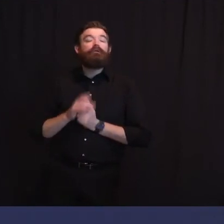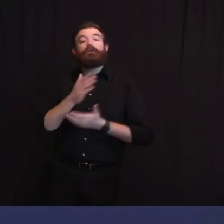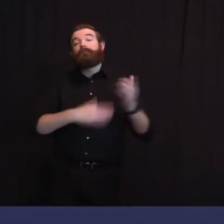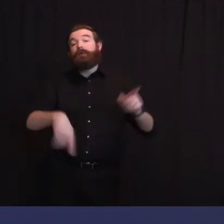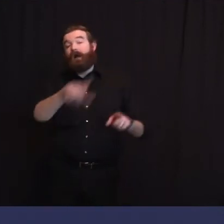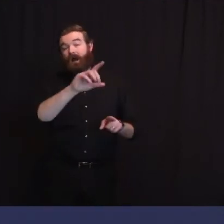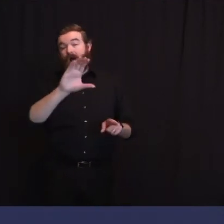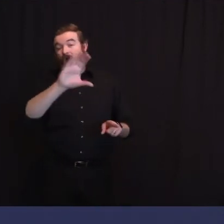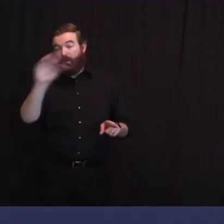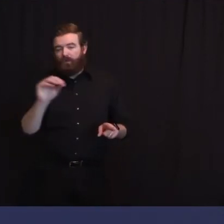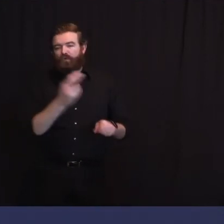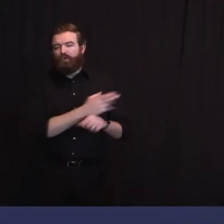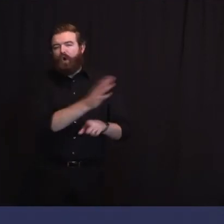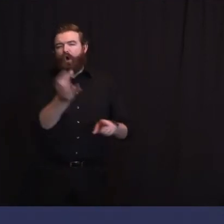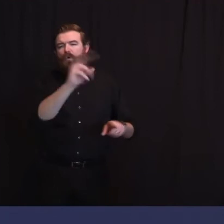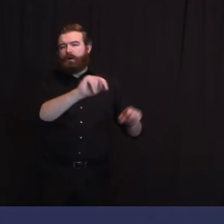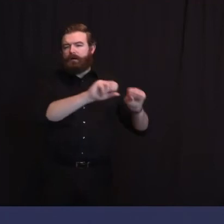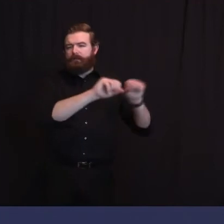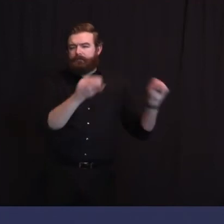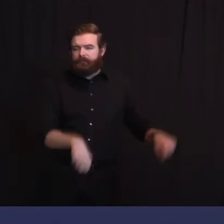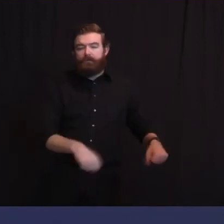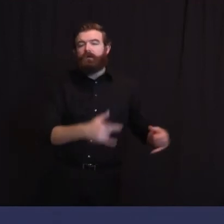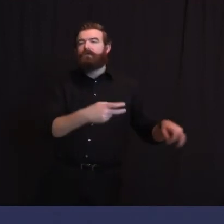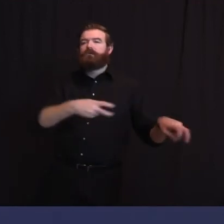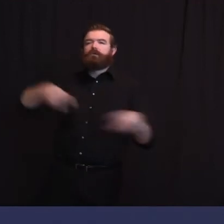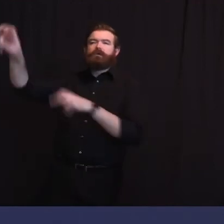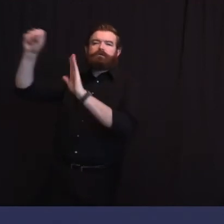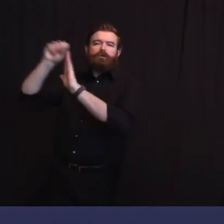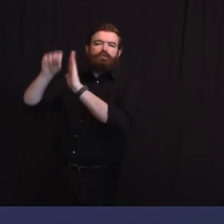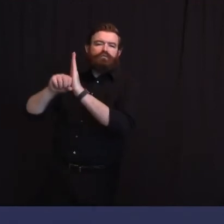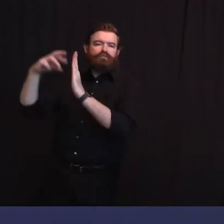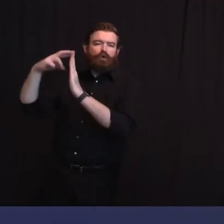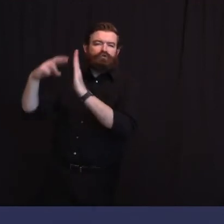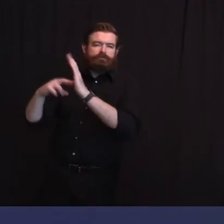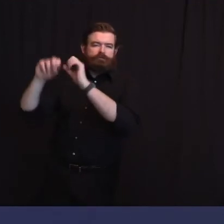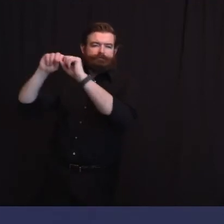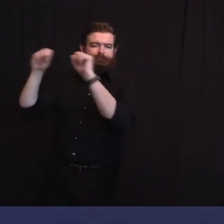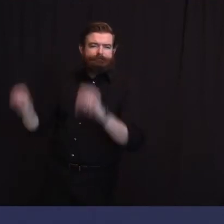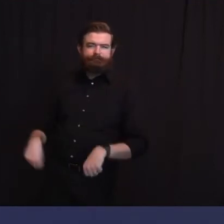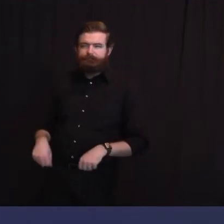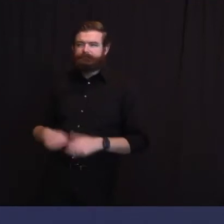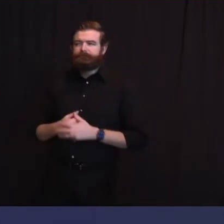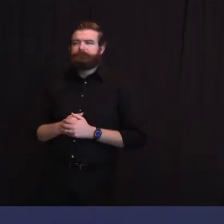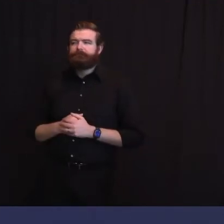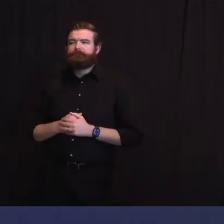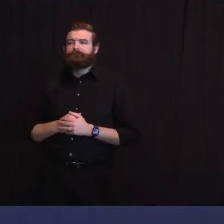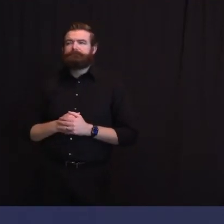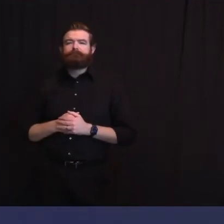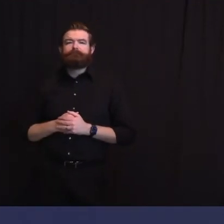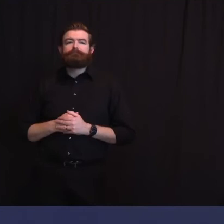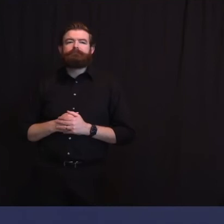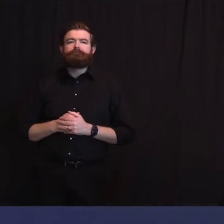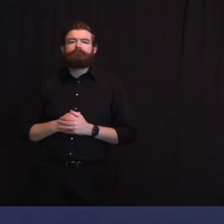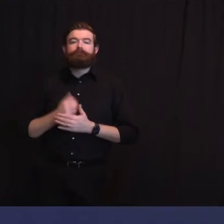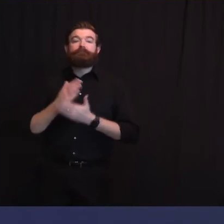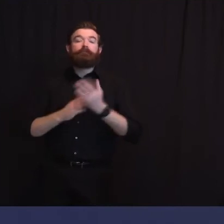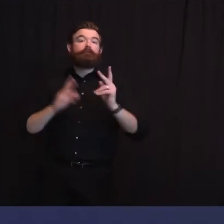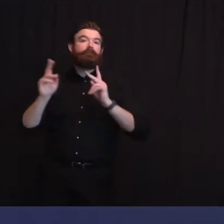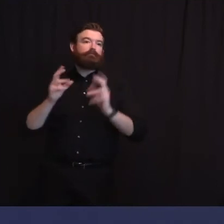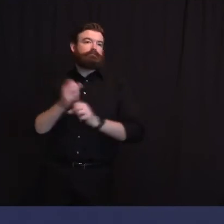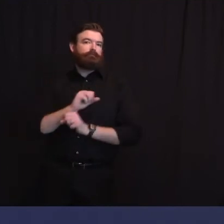out appointments for second doses once the first dose is administered. But we've spoken to many people who go to get their shots, specifically